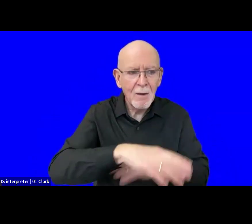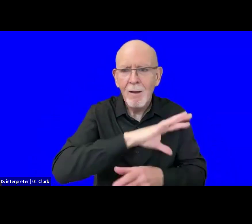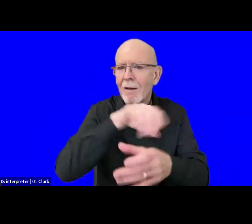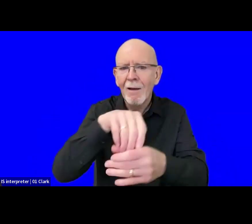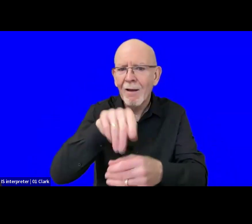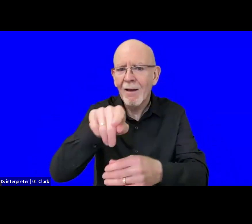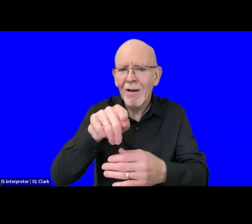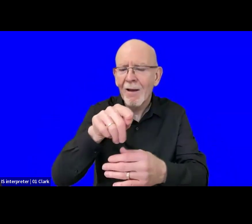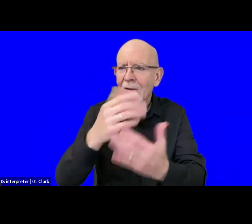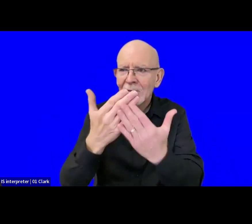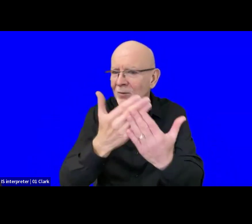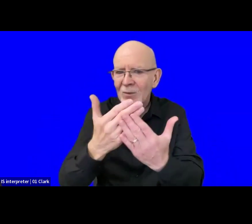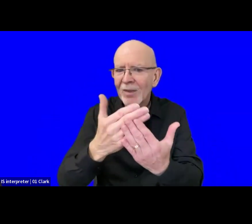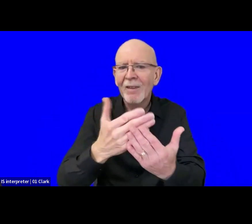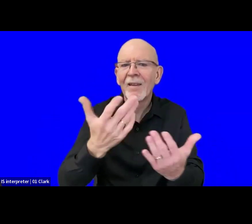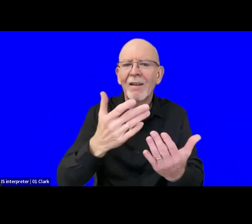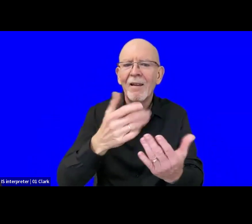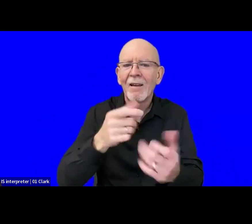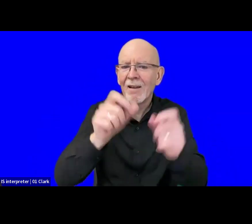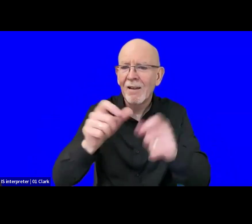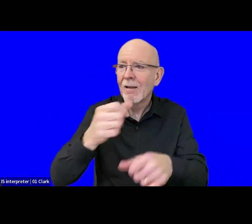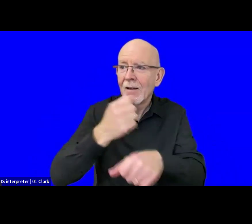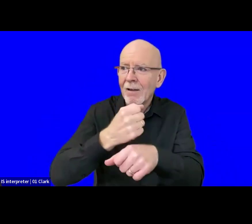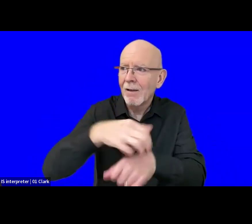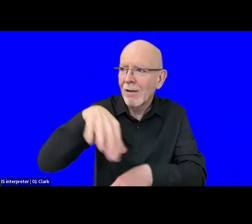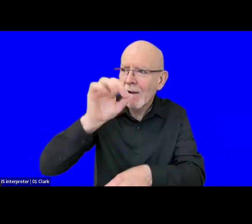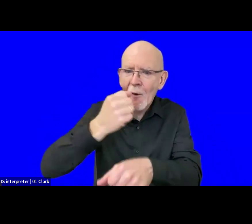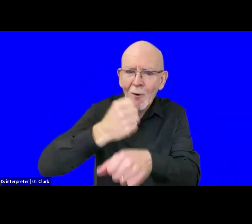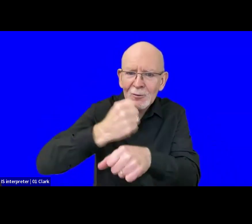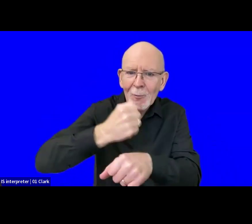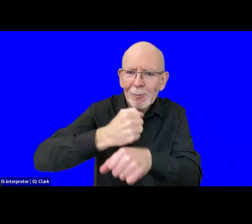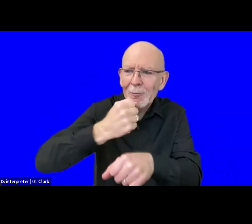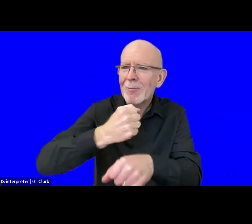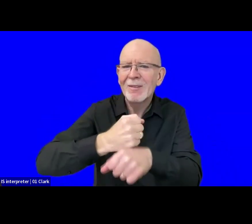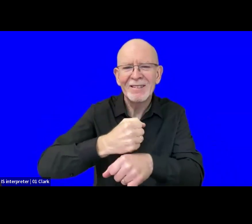this measure can cover the extra cost related to disability, and